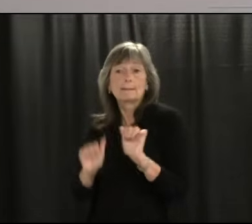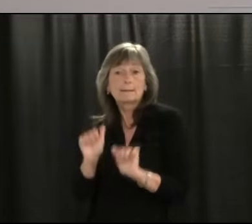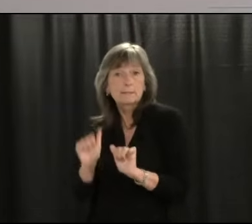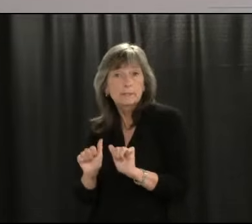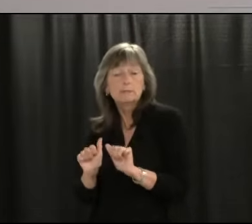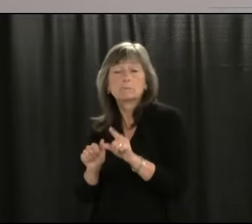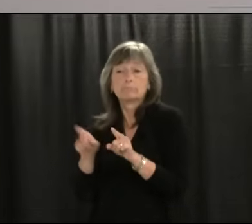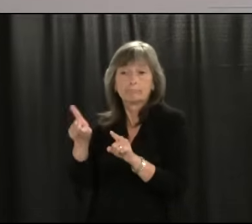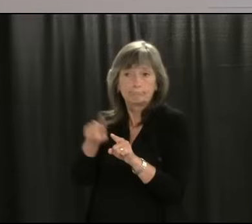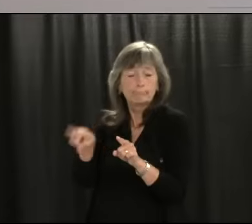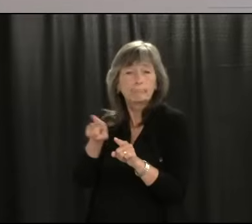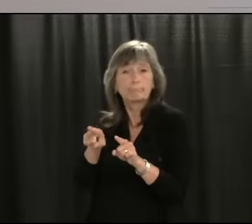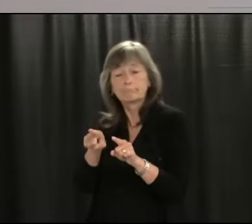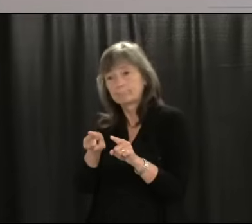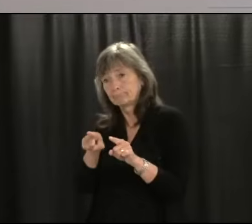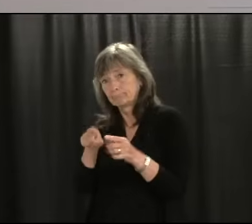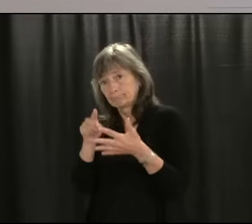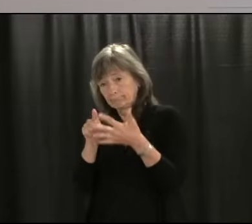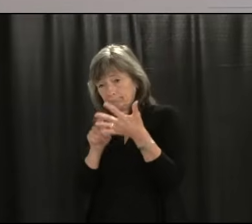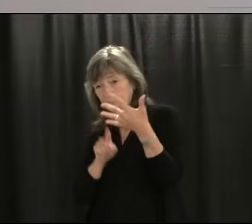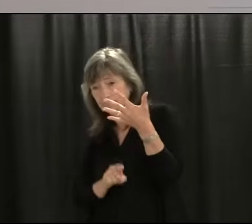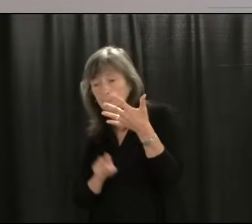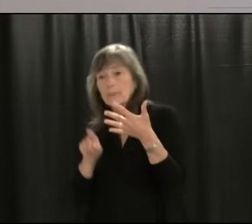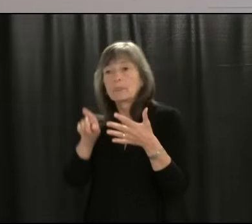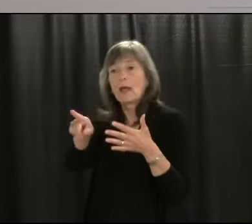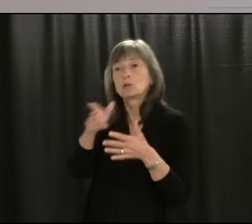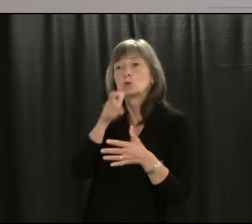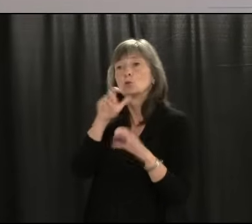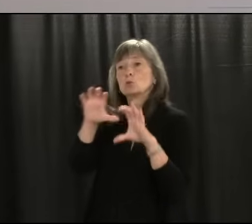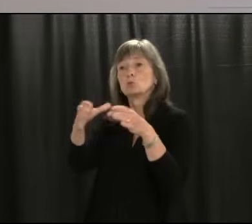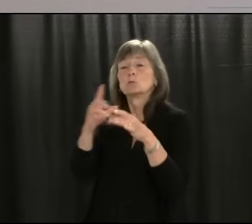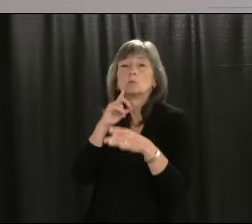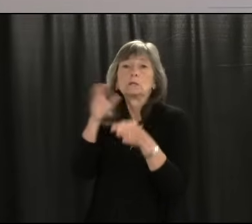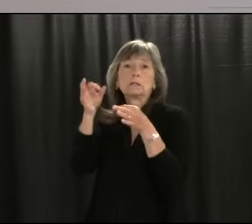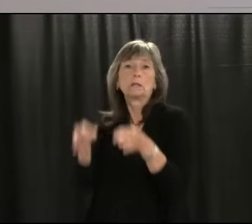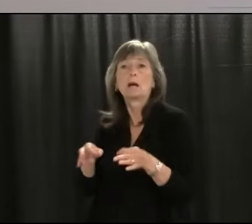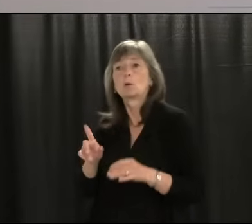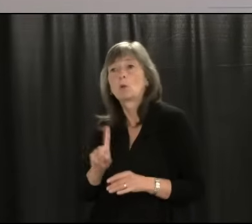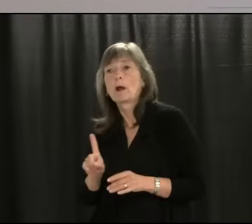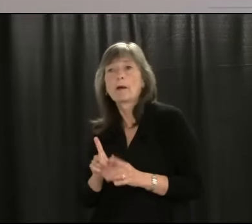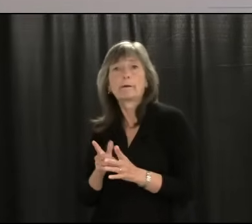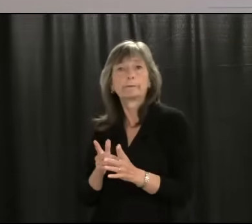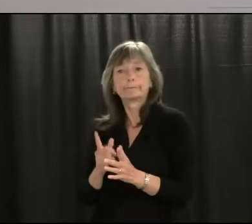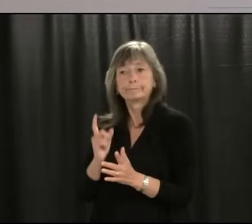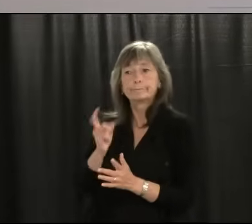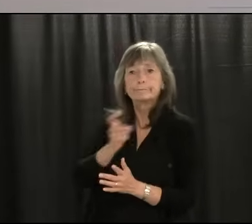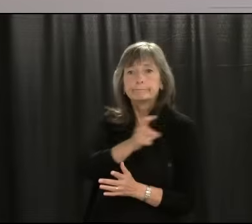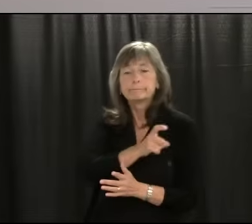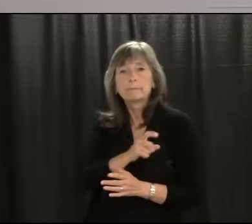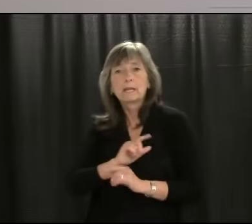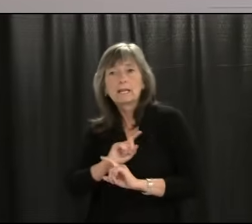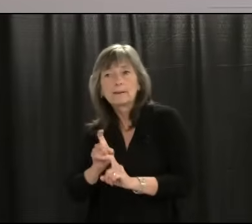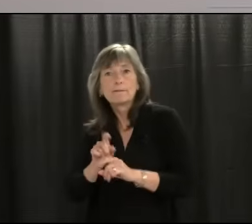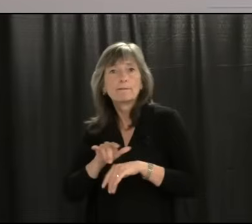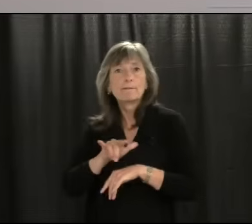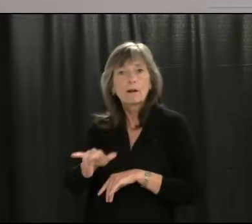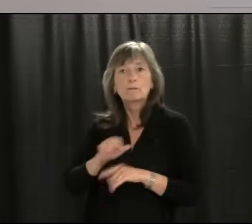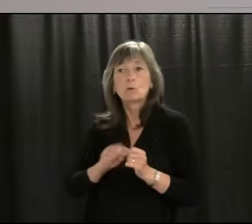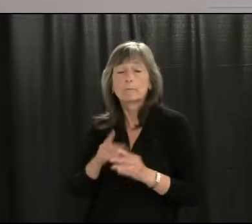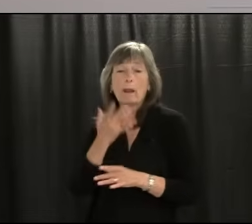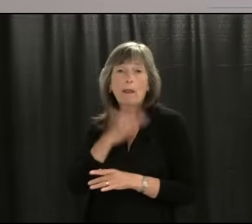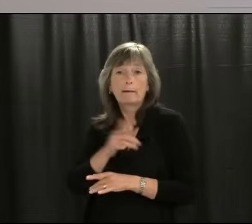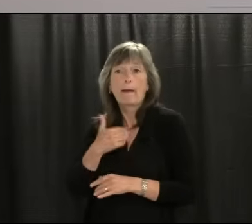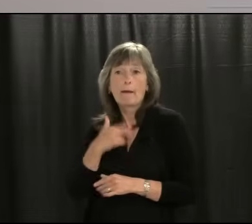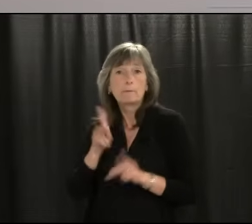those folks, Minister Dempster referenced them, I think, this morning, play a very significant role, and we are very lucky to